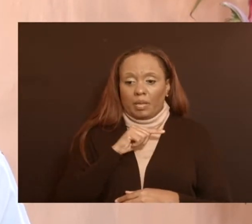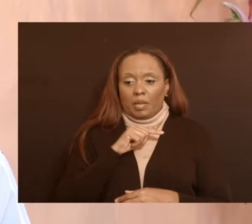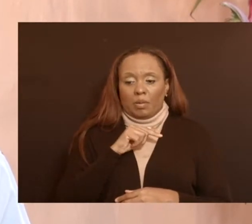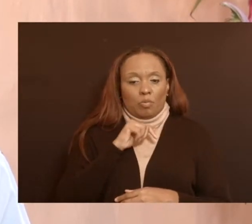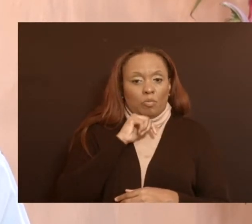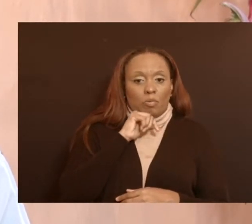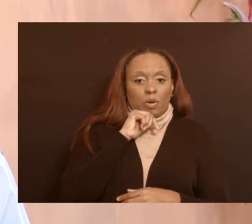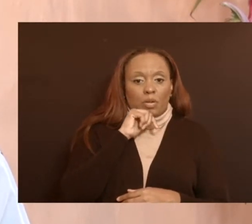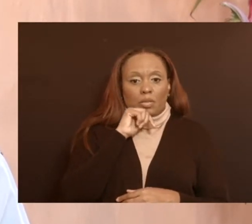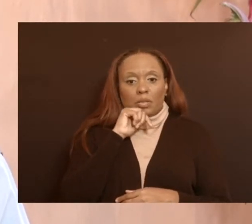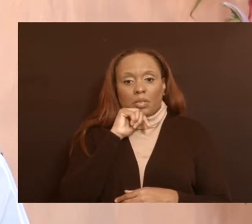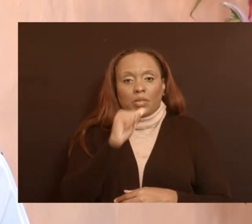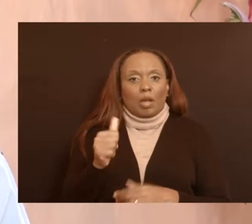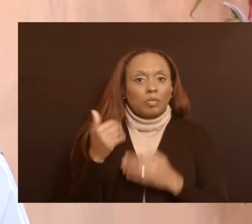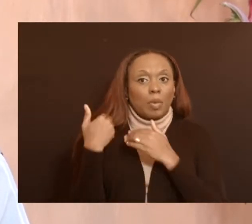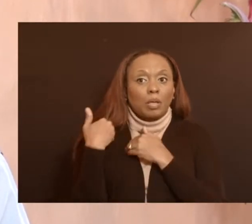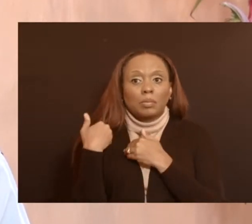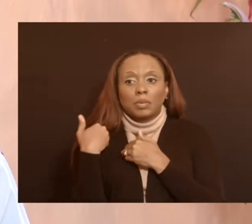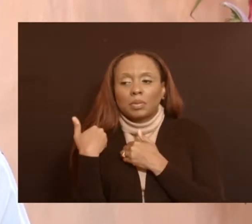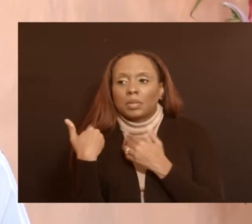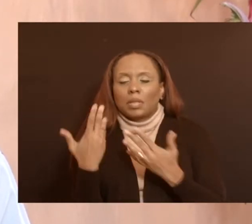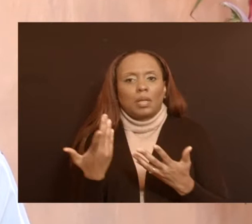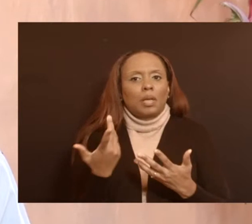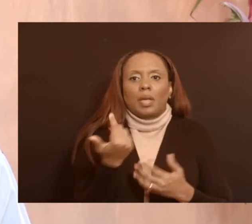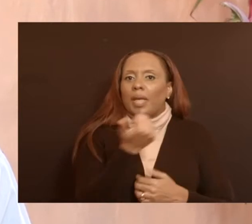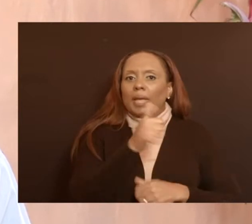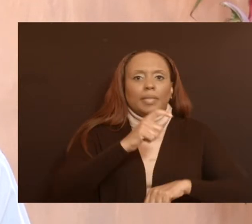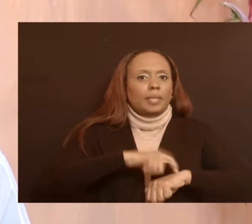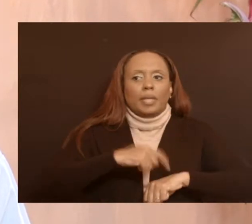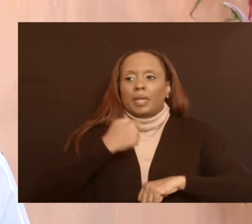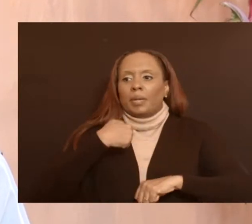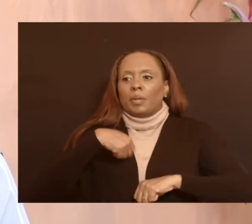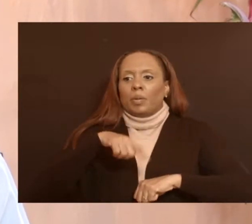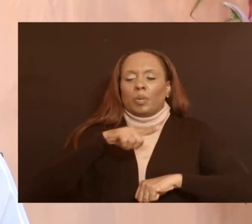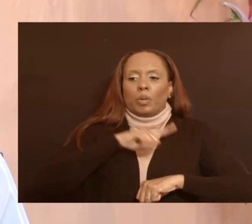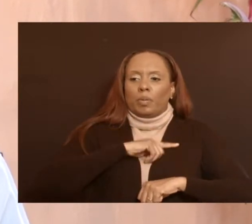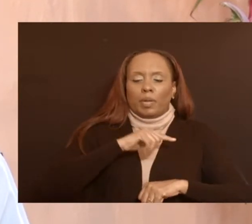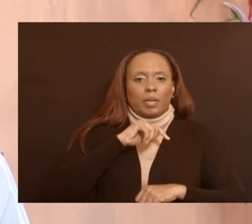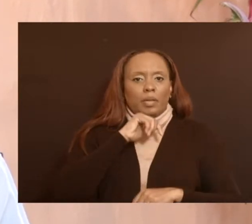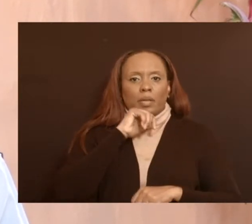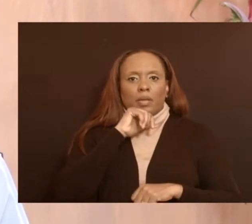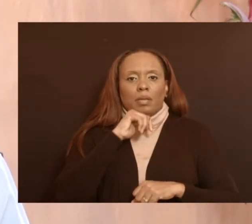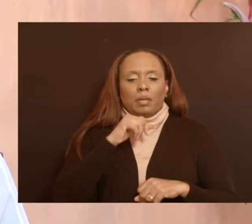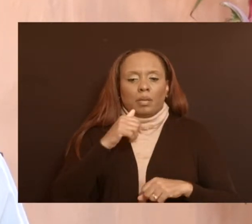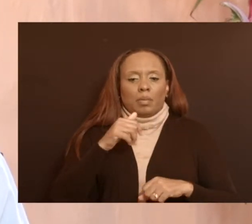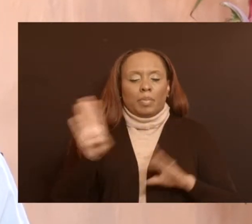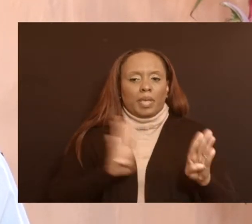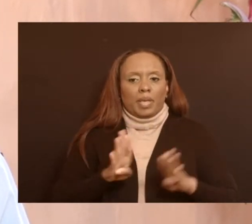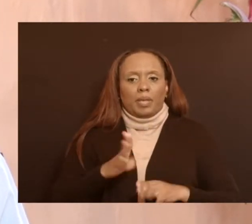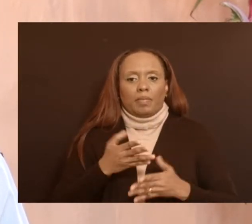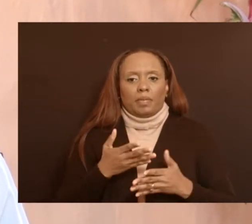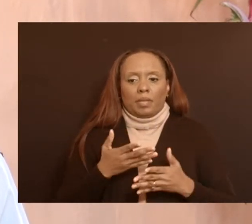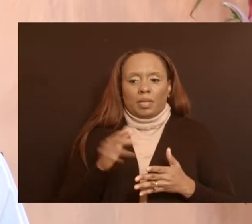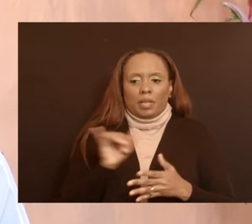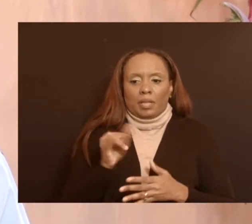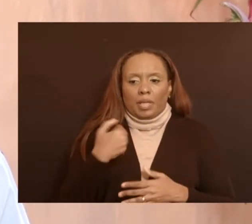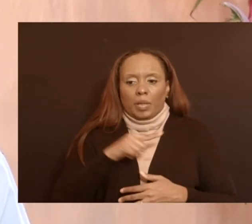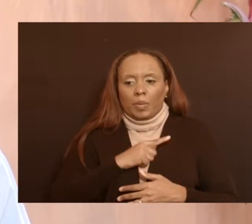this, I said at press conferences that anytime we drop the ball, we're going to dust ourselves off, pick ourselves up, and we can start